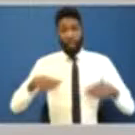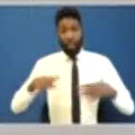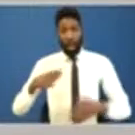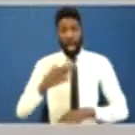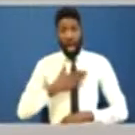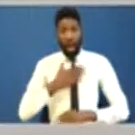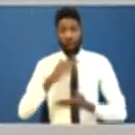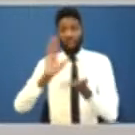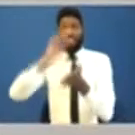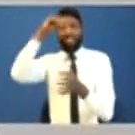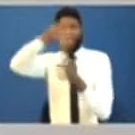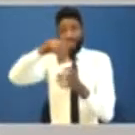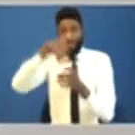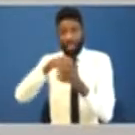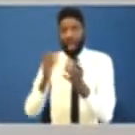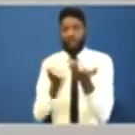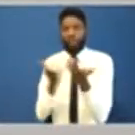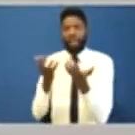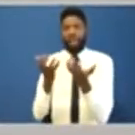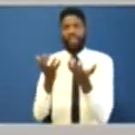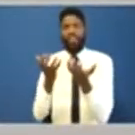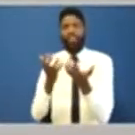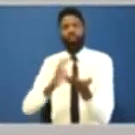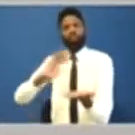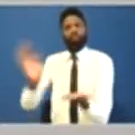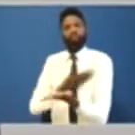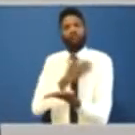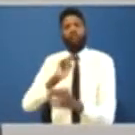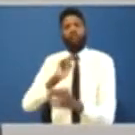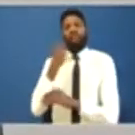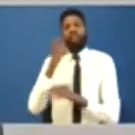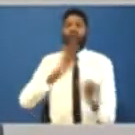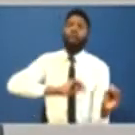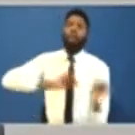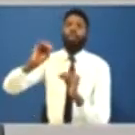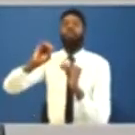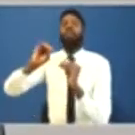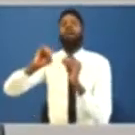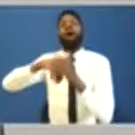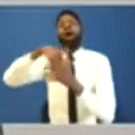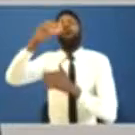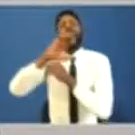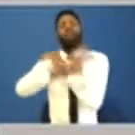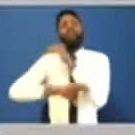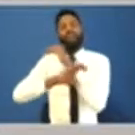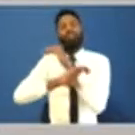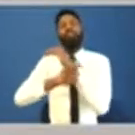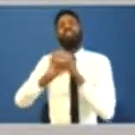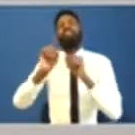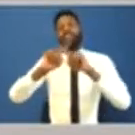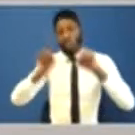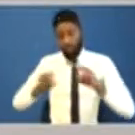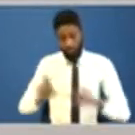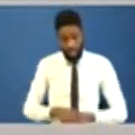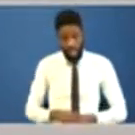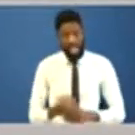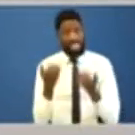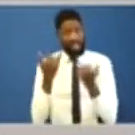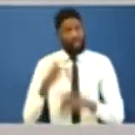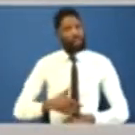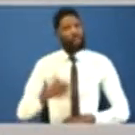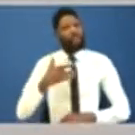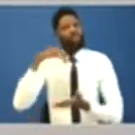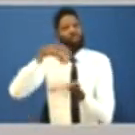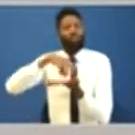taking businesses away from this country and taking them to other countries so it's a sad